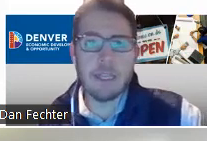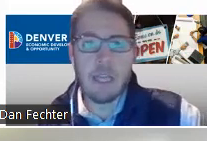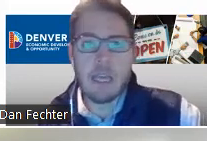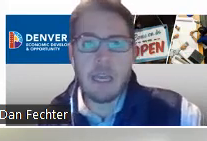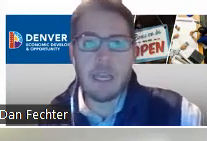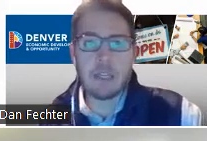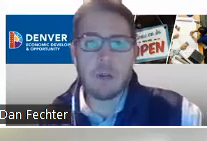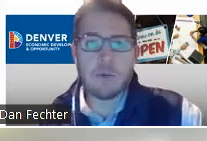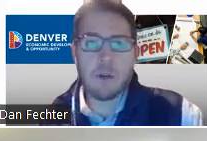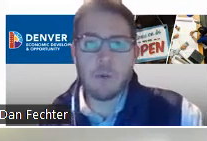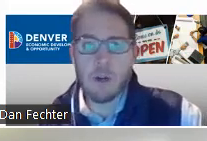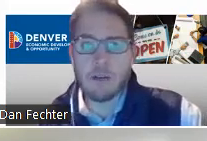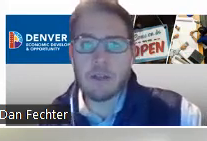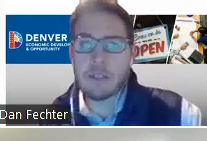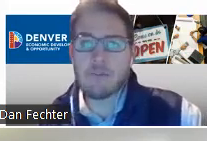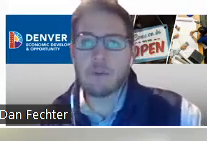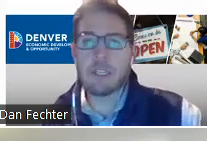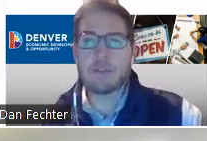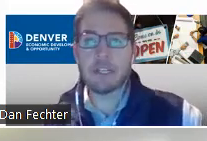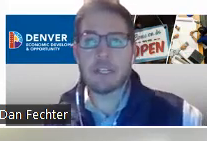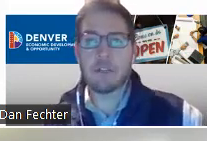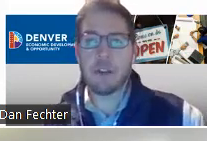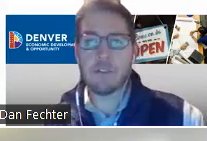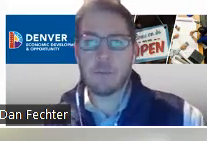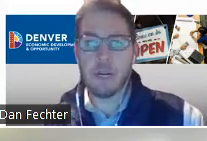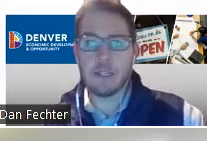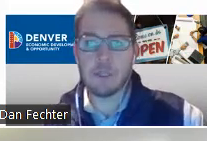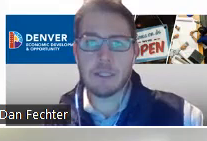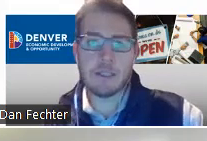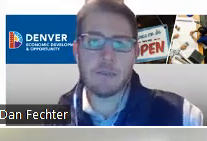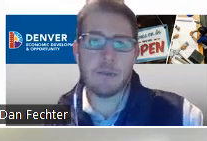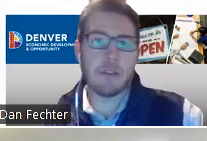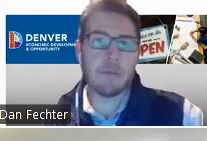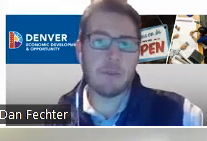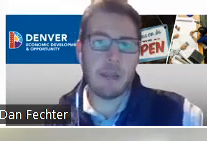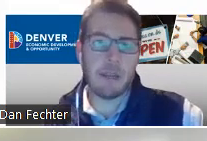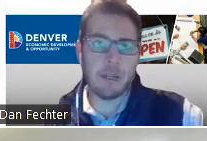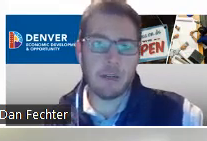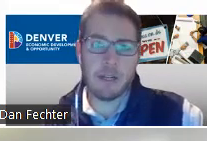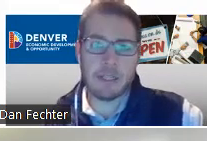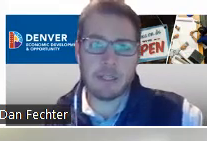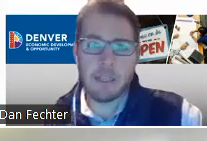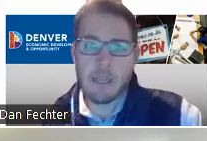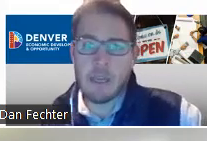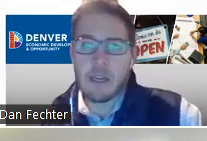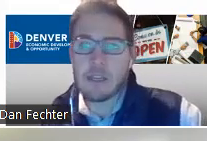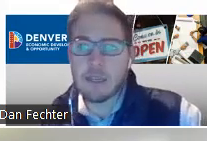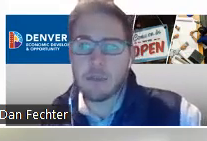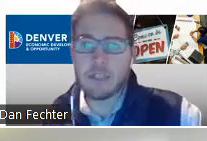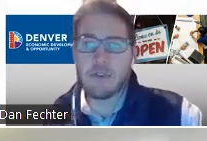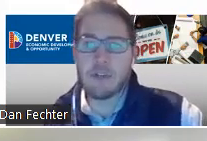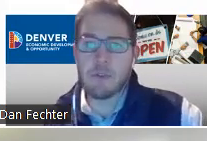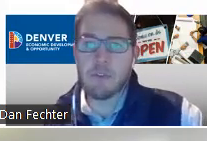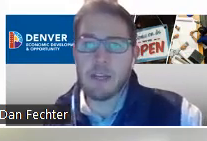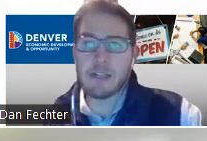COVID-19. In 2021, Denver received additional funding from HUD to assist the community through the pandemic crisis. Some of